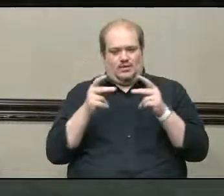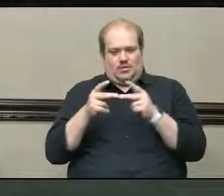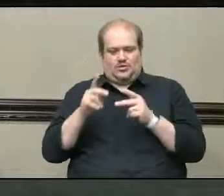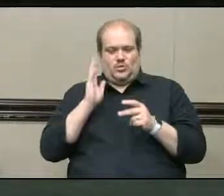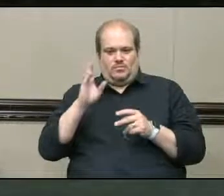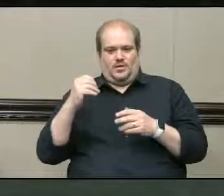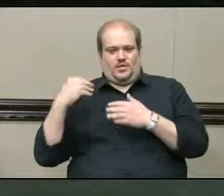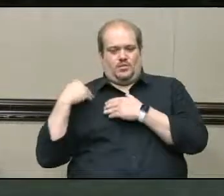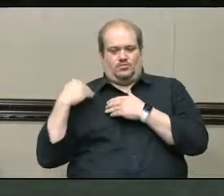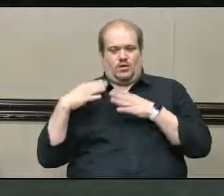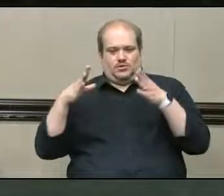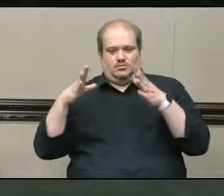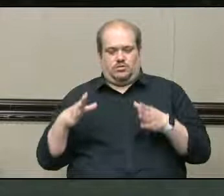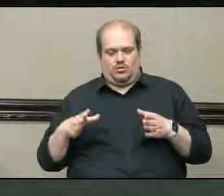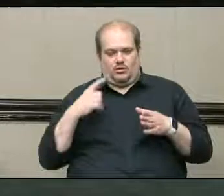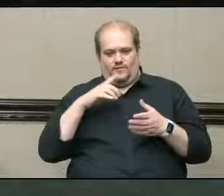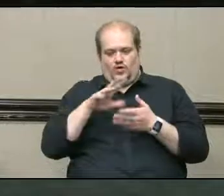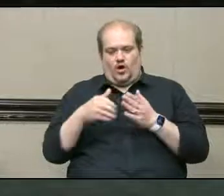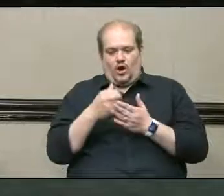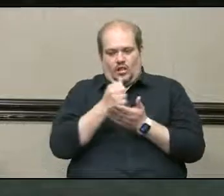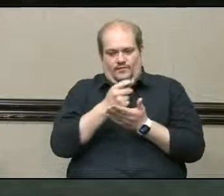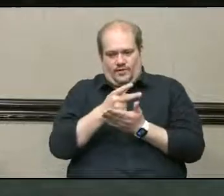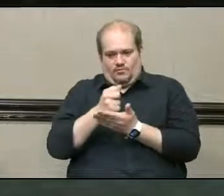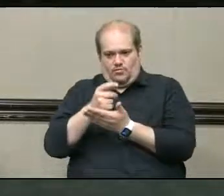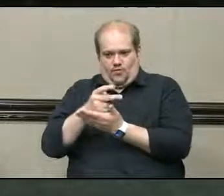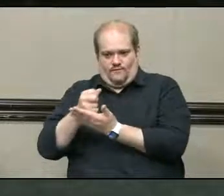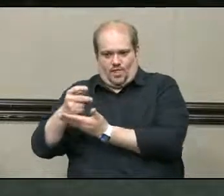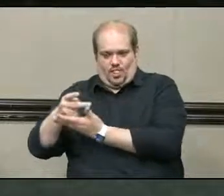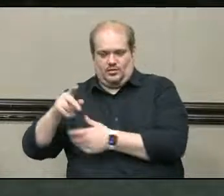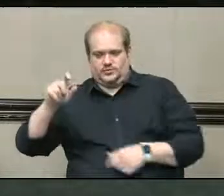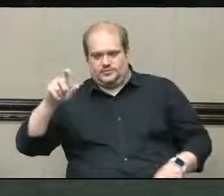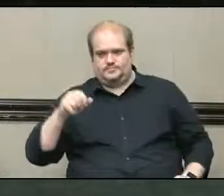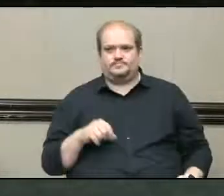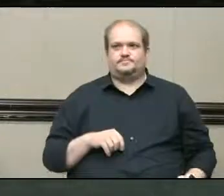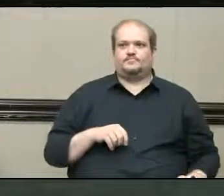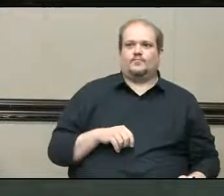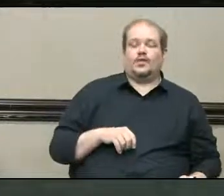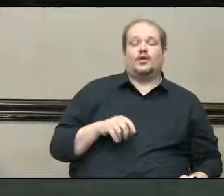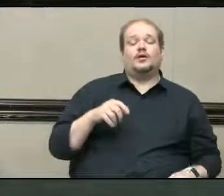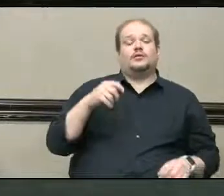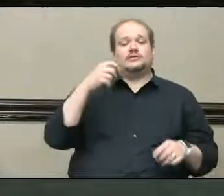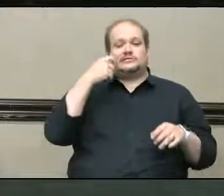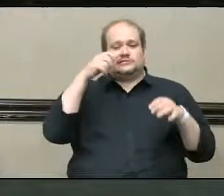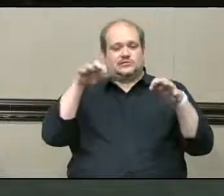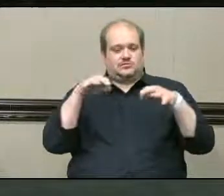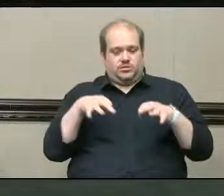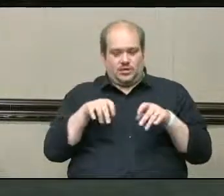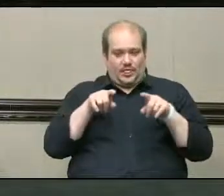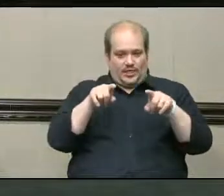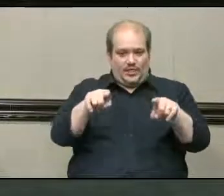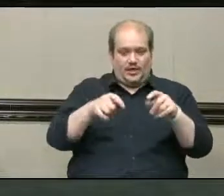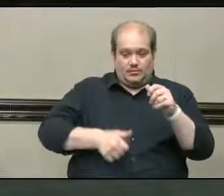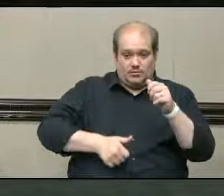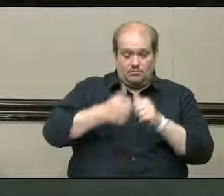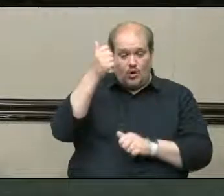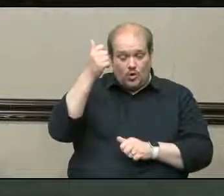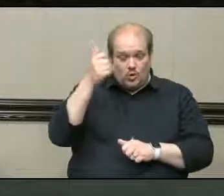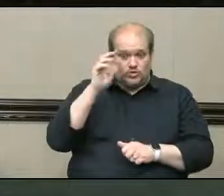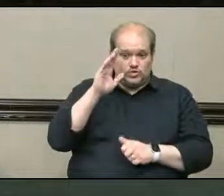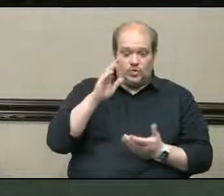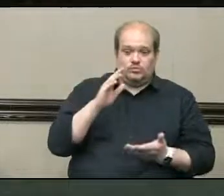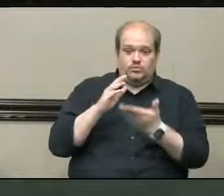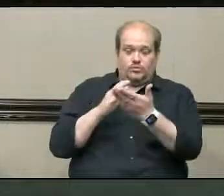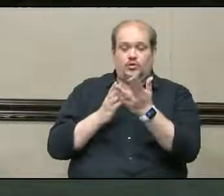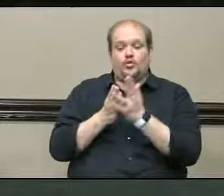be the responsible party for all these approvals? As explained a little bit in that alignment, the majority of that will go